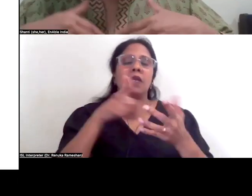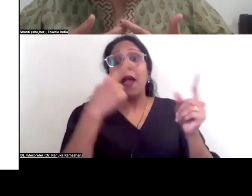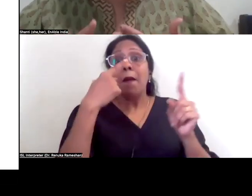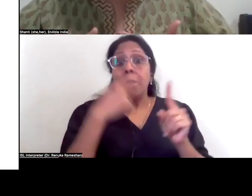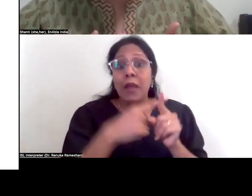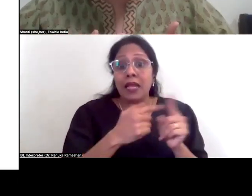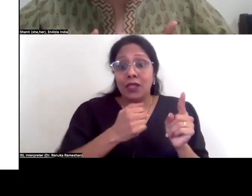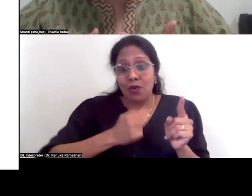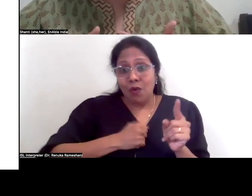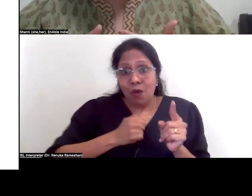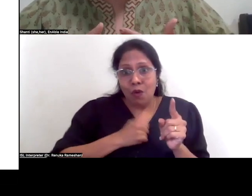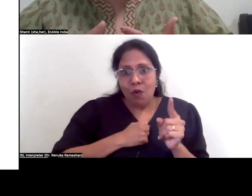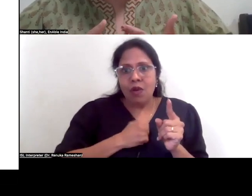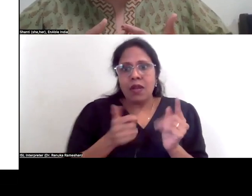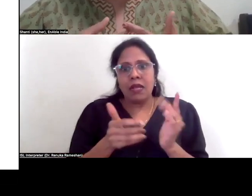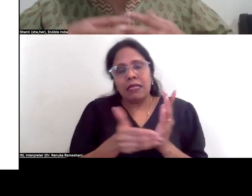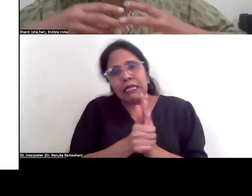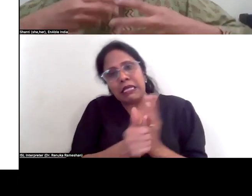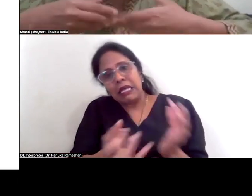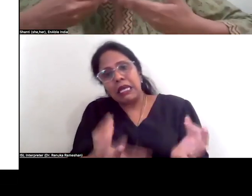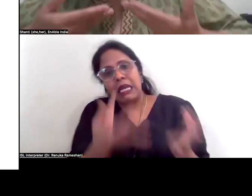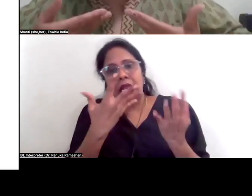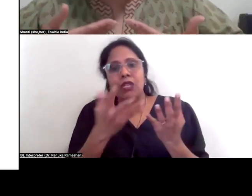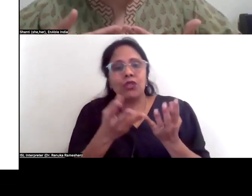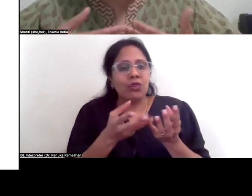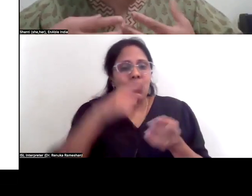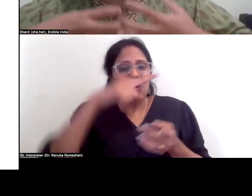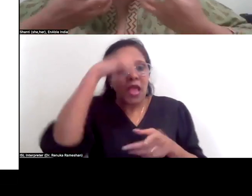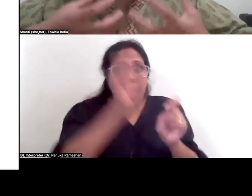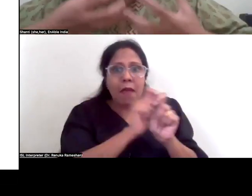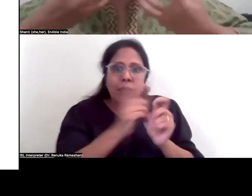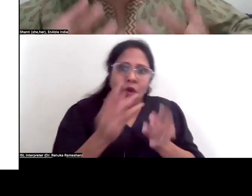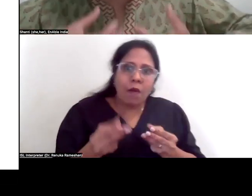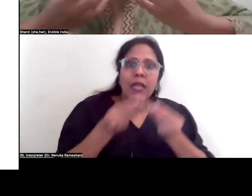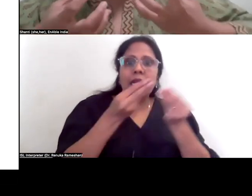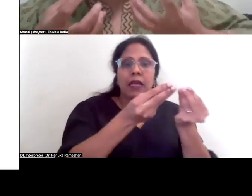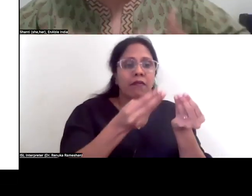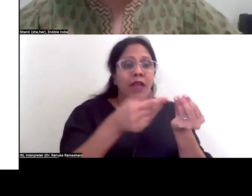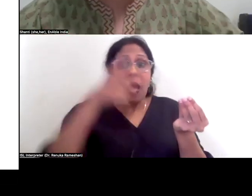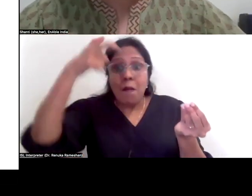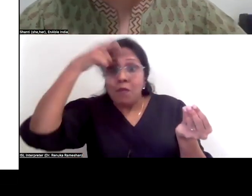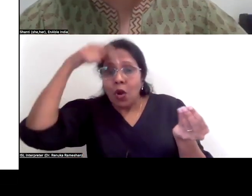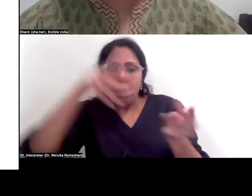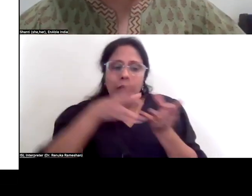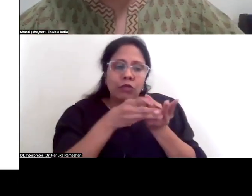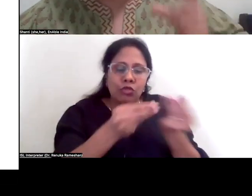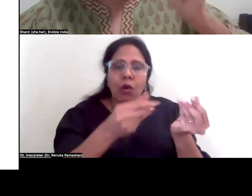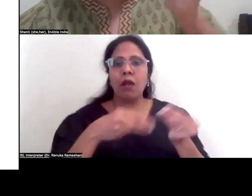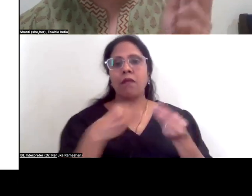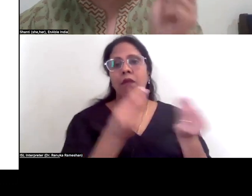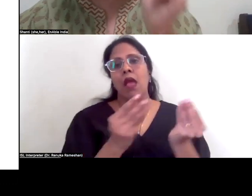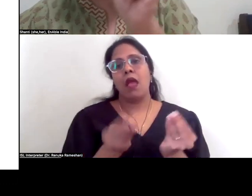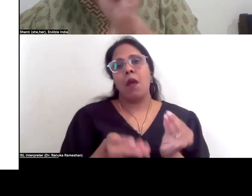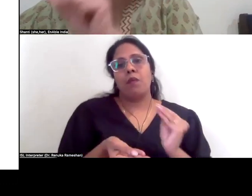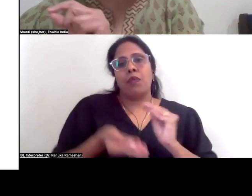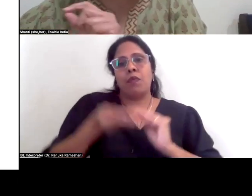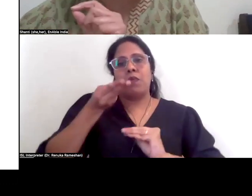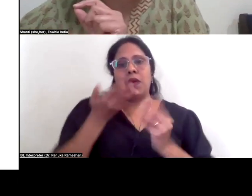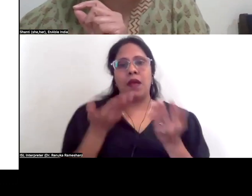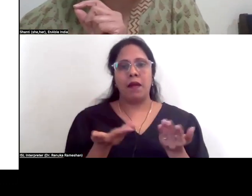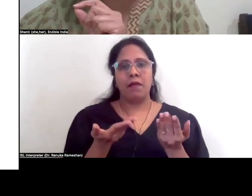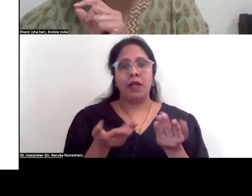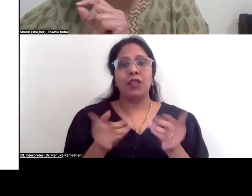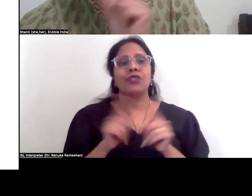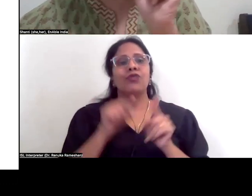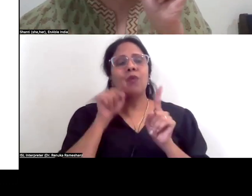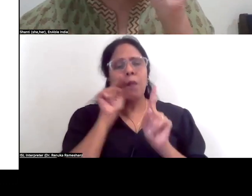our ability to solve the employment. So our skills increased, so collectively we could do more. So collectives increases our